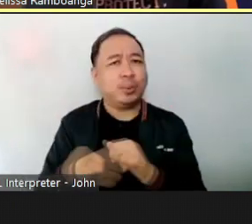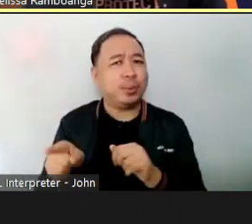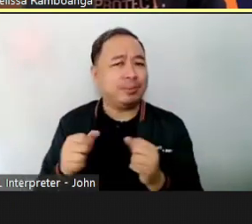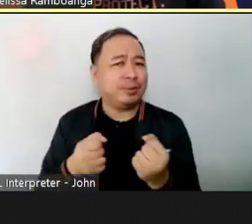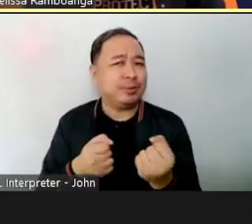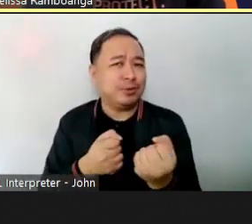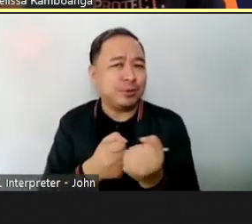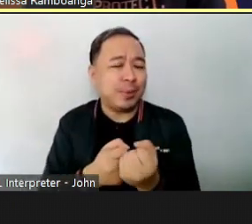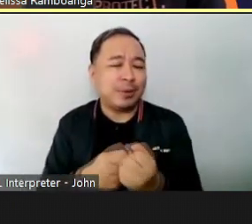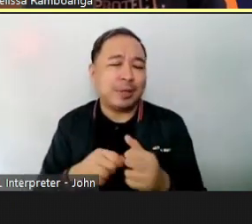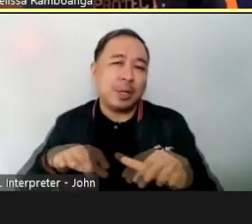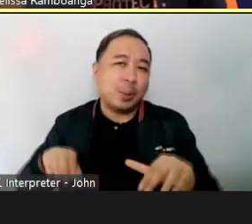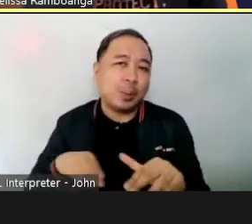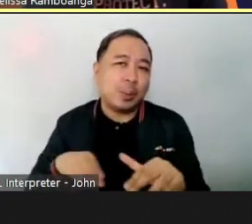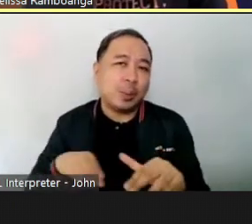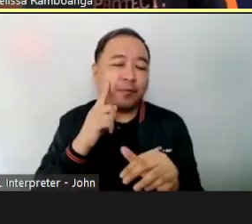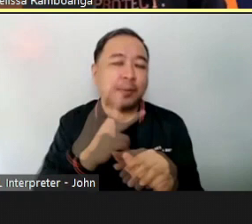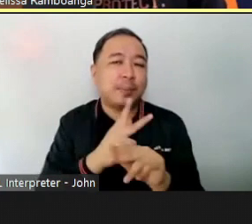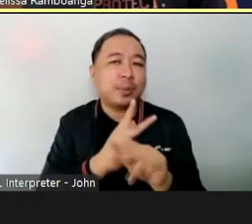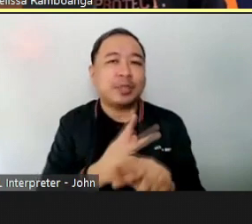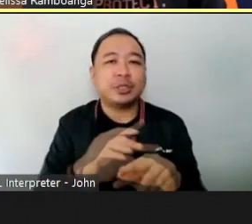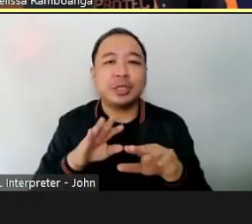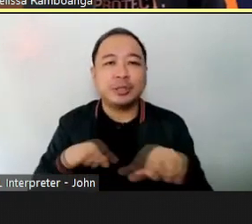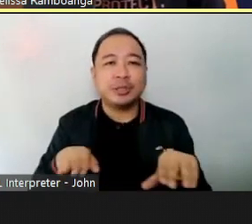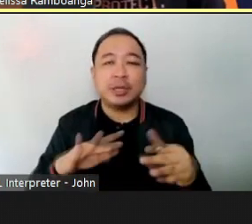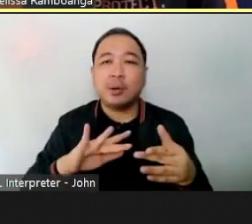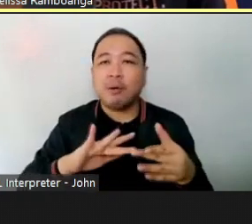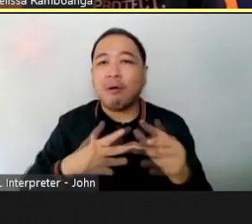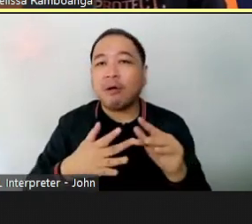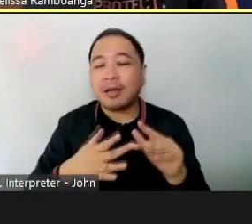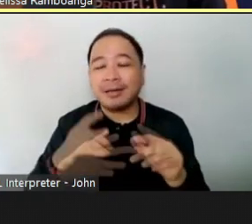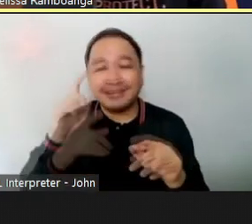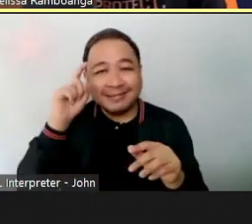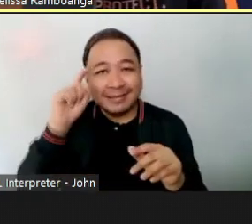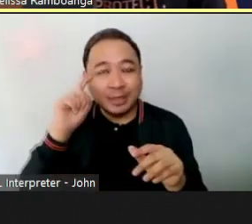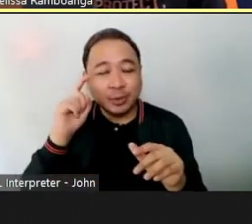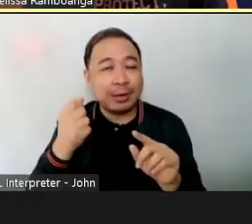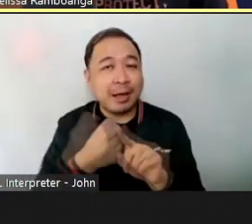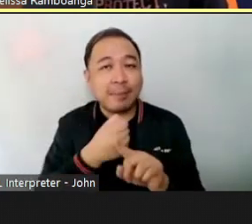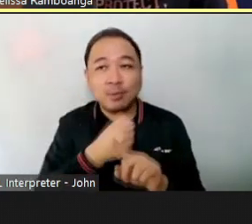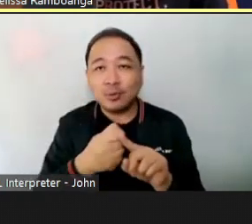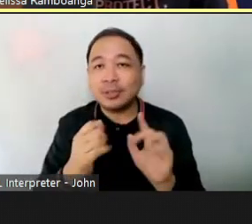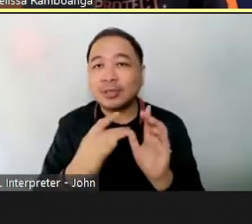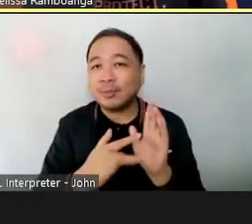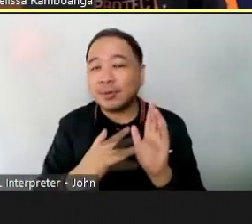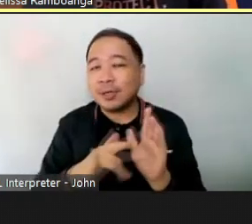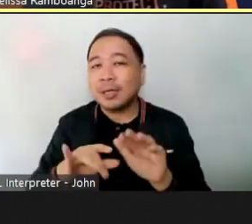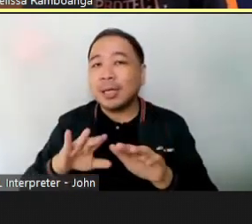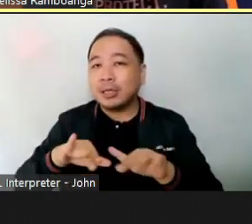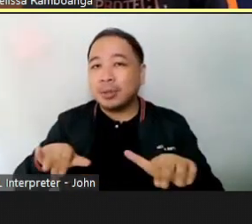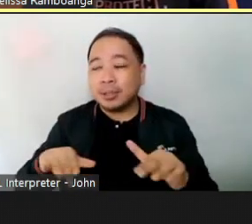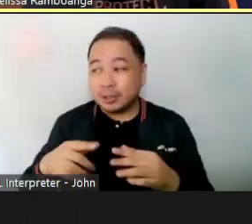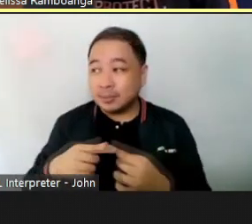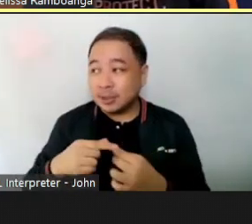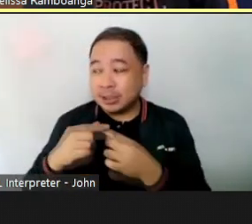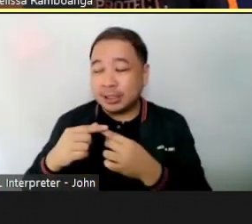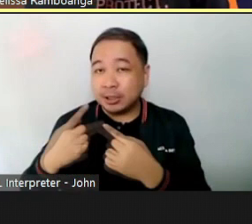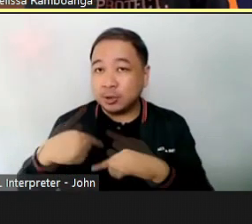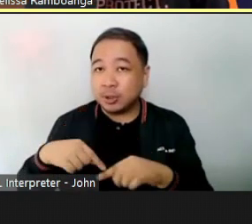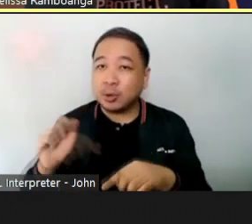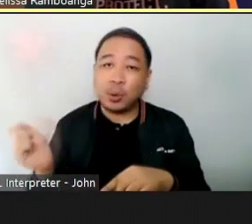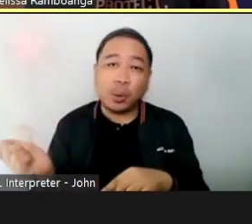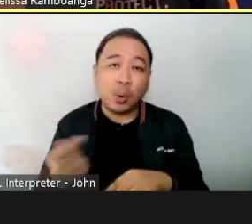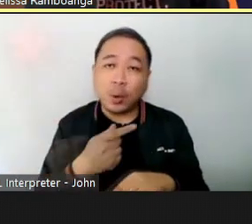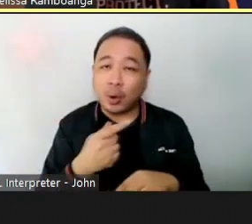the efforts to protect children from online sexual abuse and exploitation of children, especially during the time when everyone is on